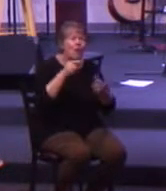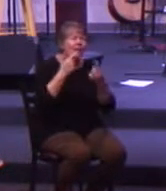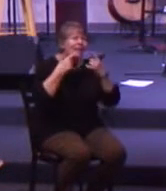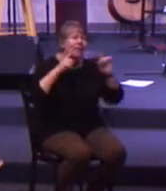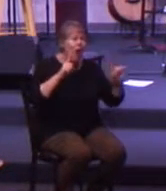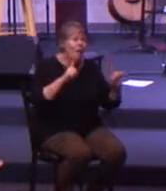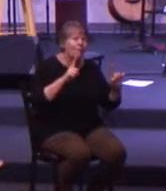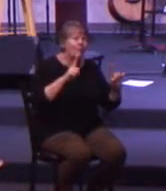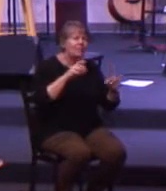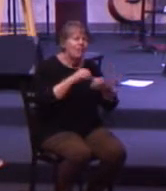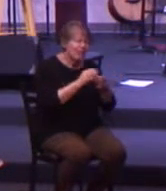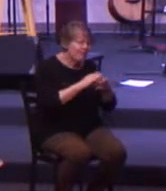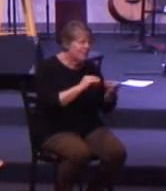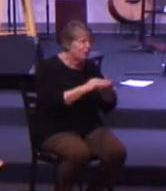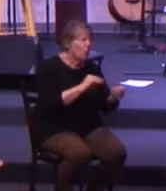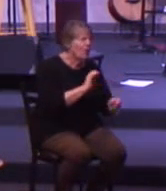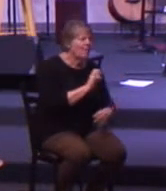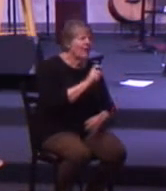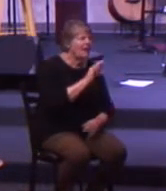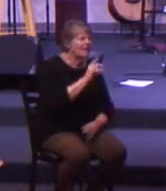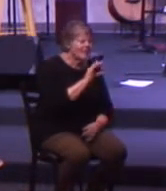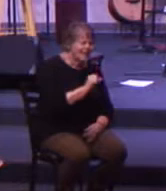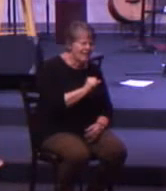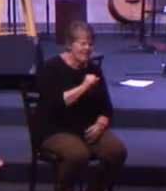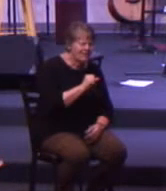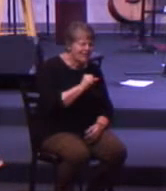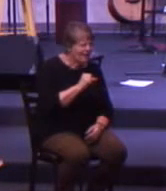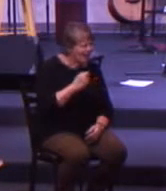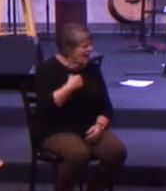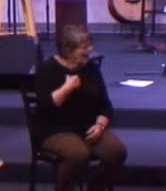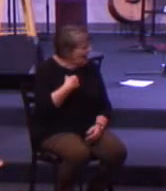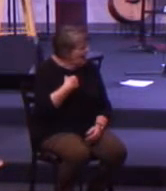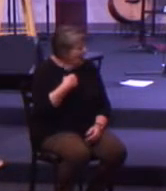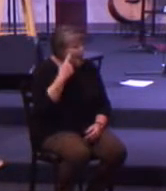lives. And I hope that's what happens.